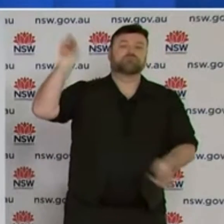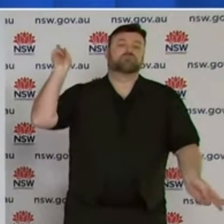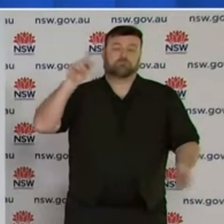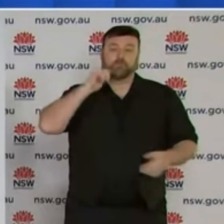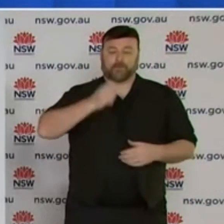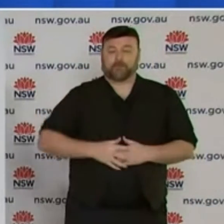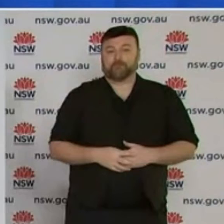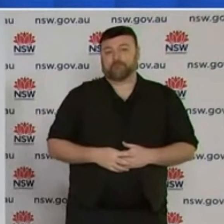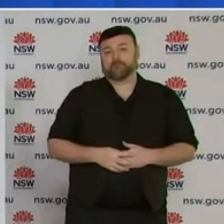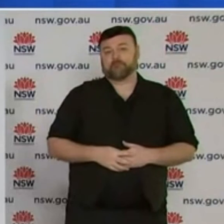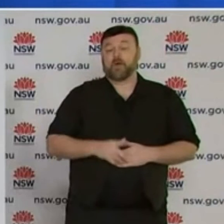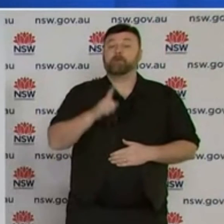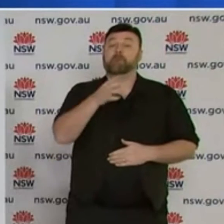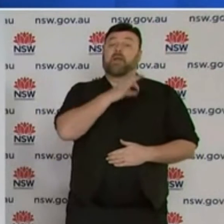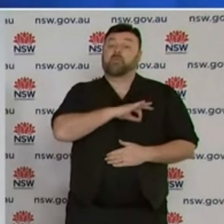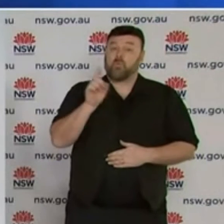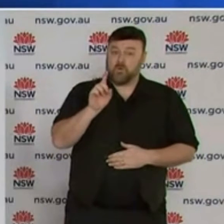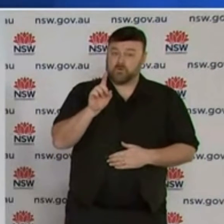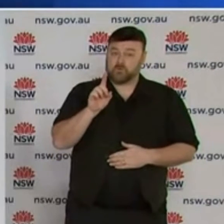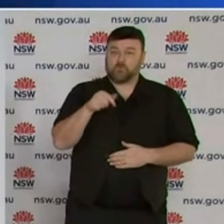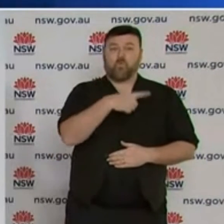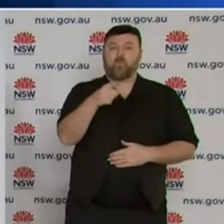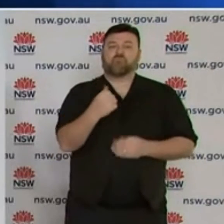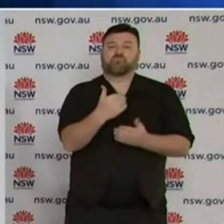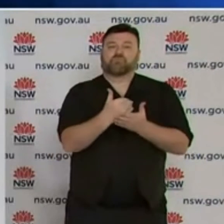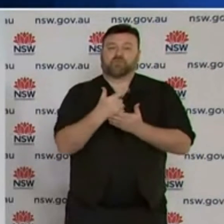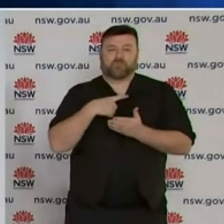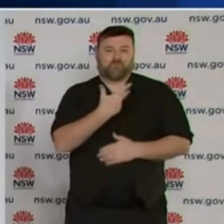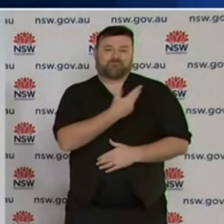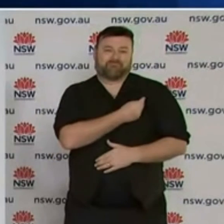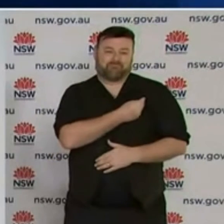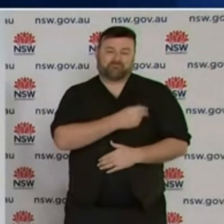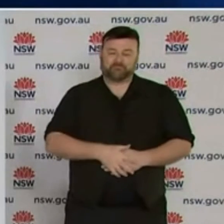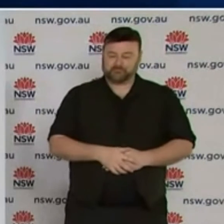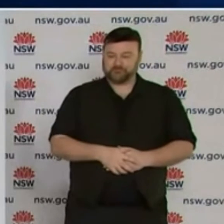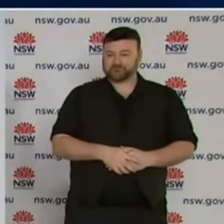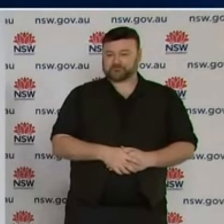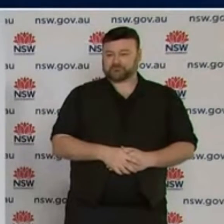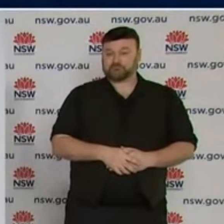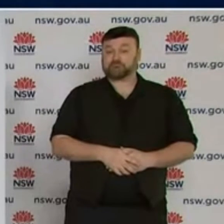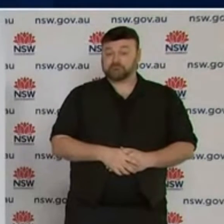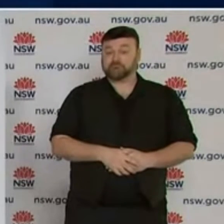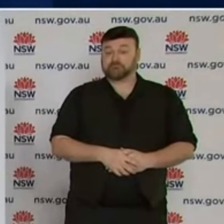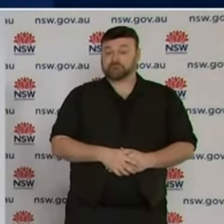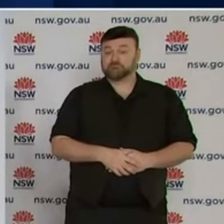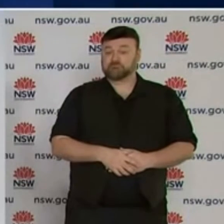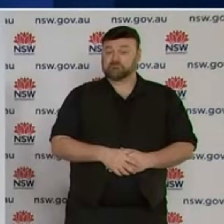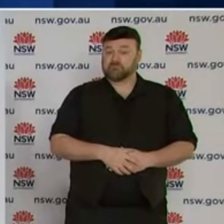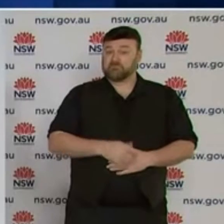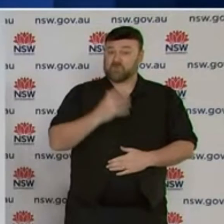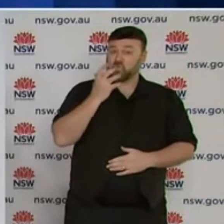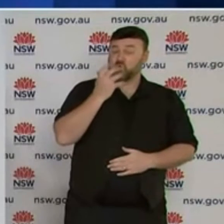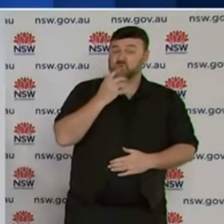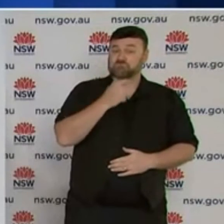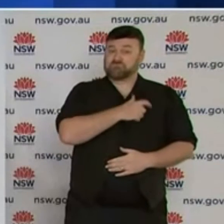in Australia. But the benefit will be that people will be protected of the vaccine. And these are very confronting concepts because until